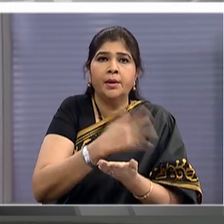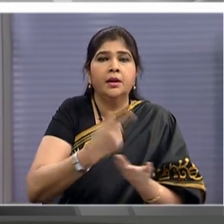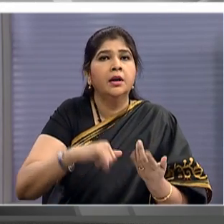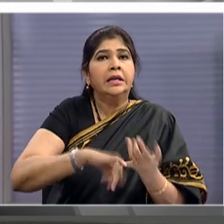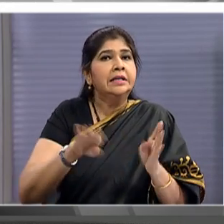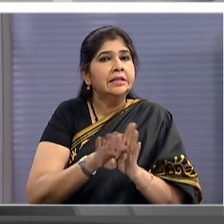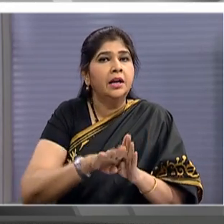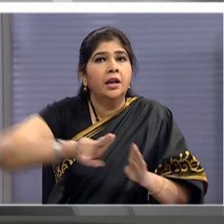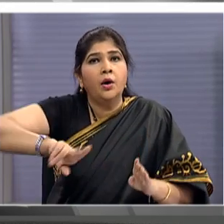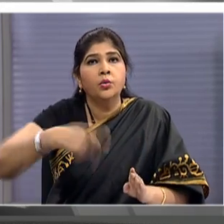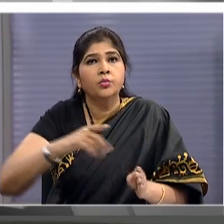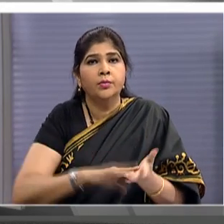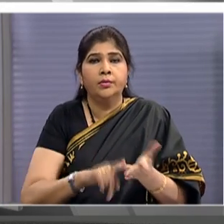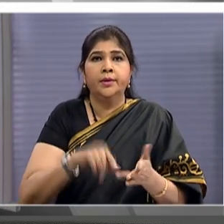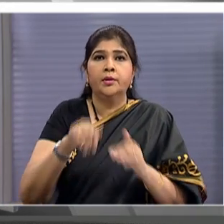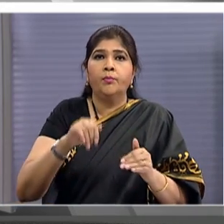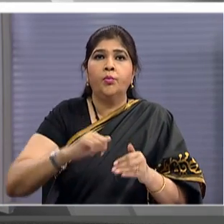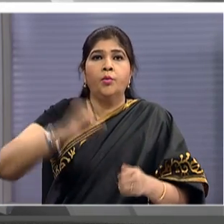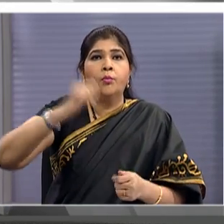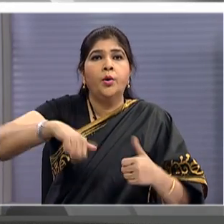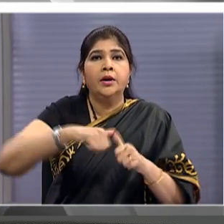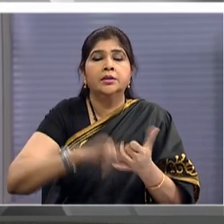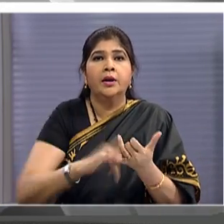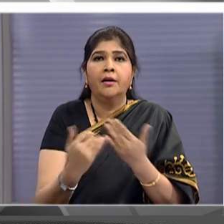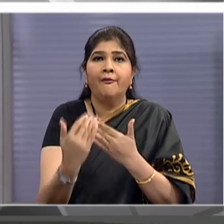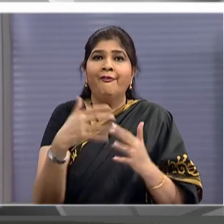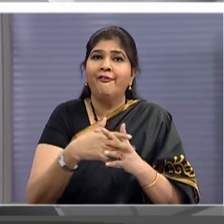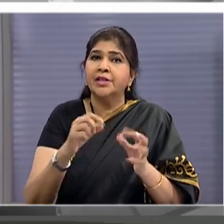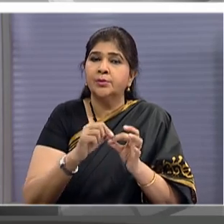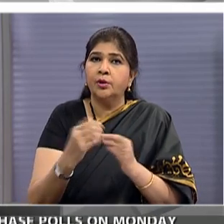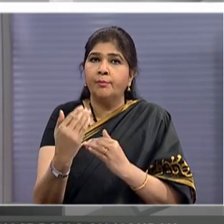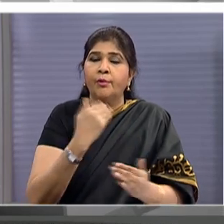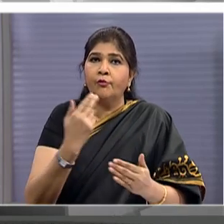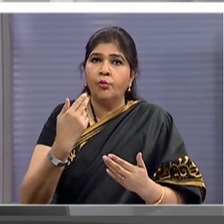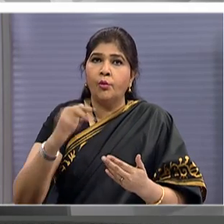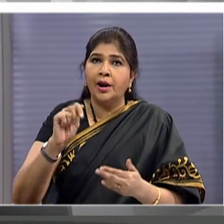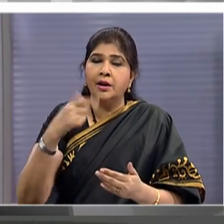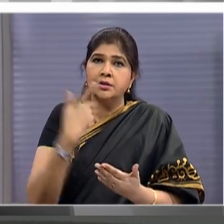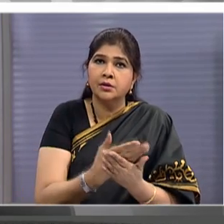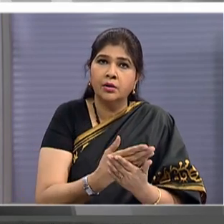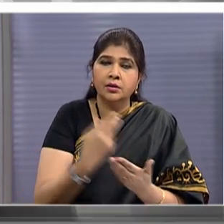in poll-bound Assam and West Bengal without prior clearance.